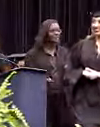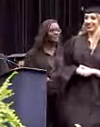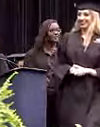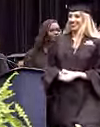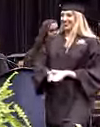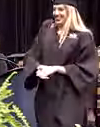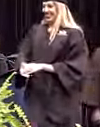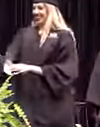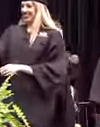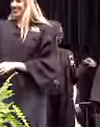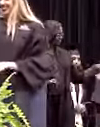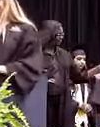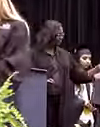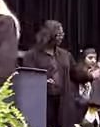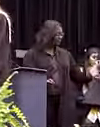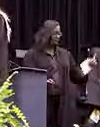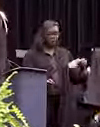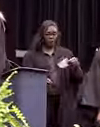Priscilla Cantu.